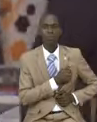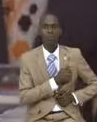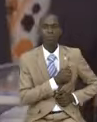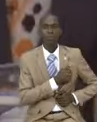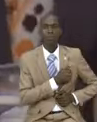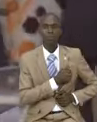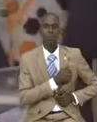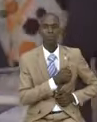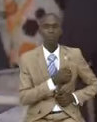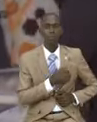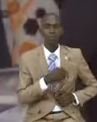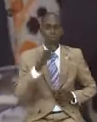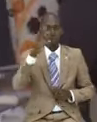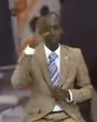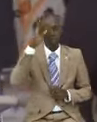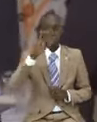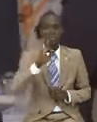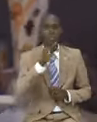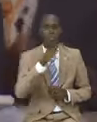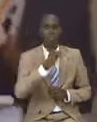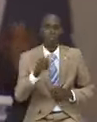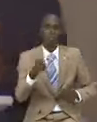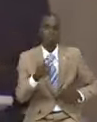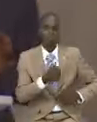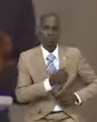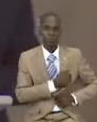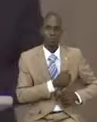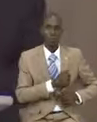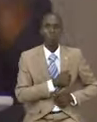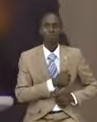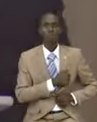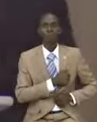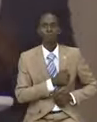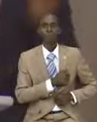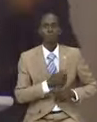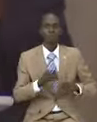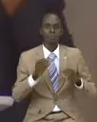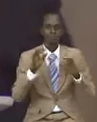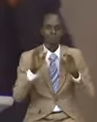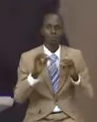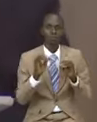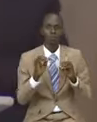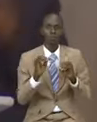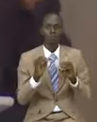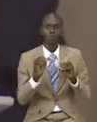He is a soldier too tall by six other soldiers.